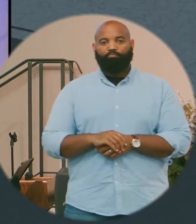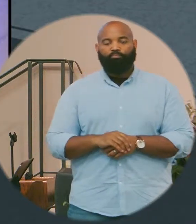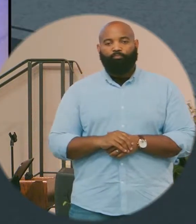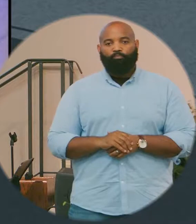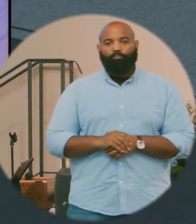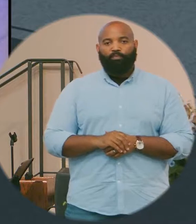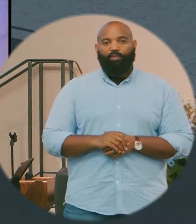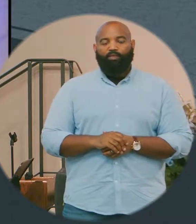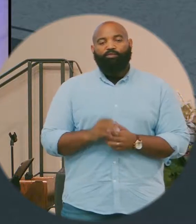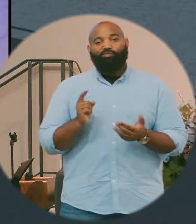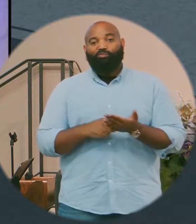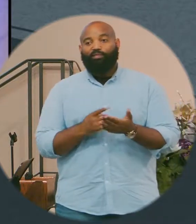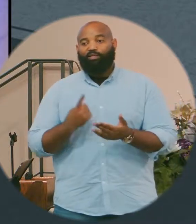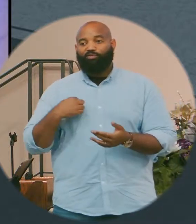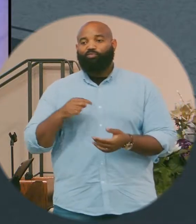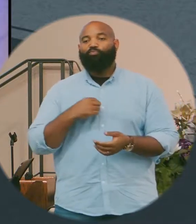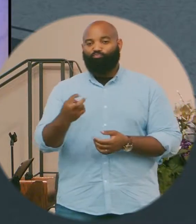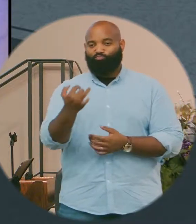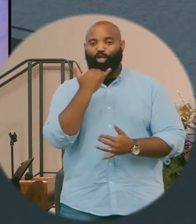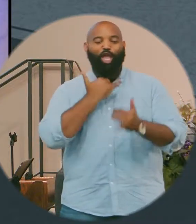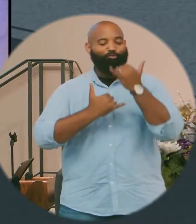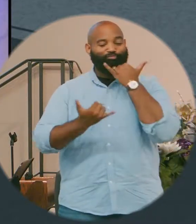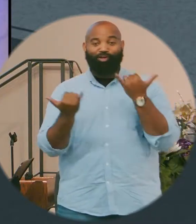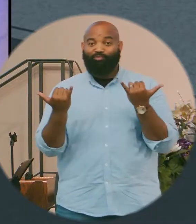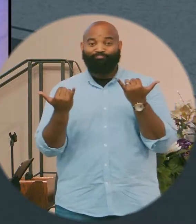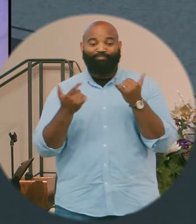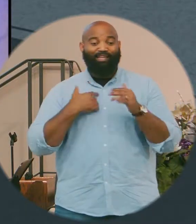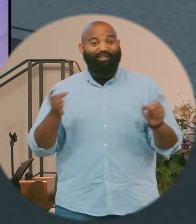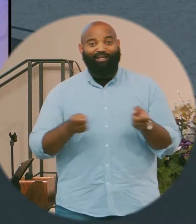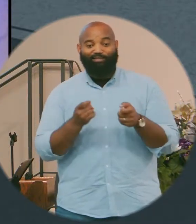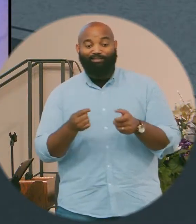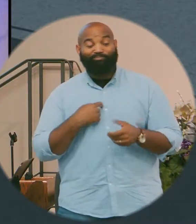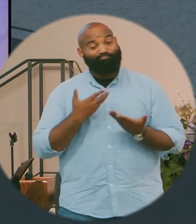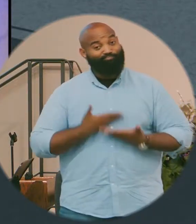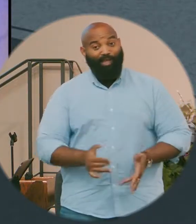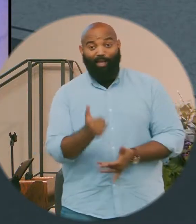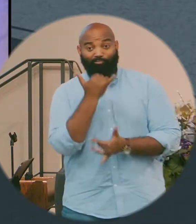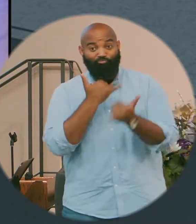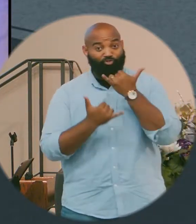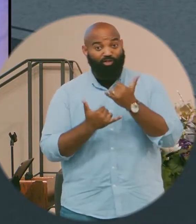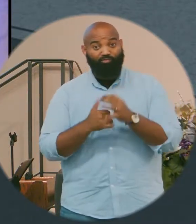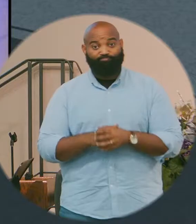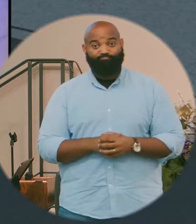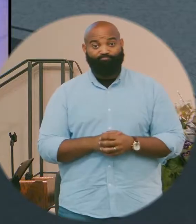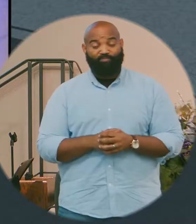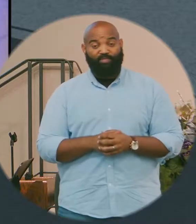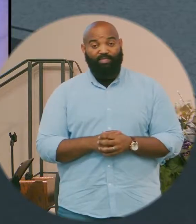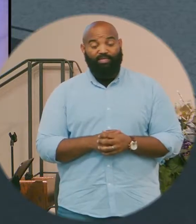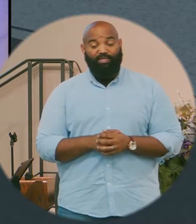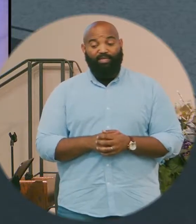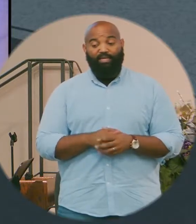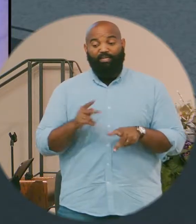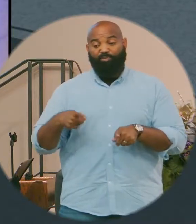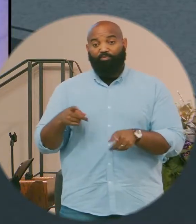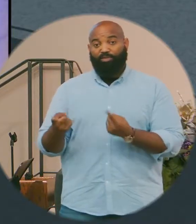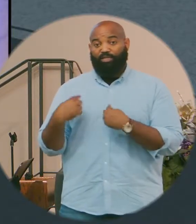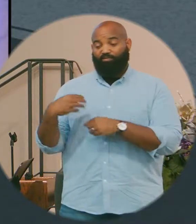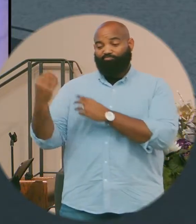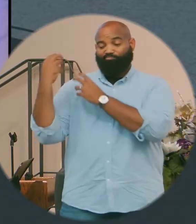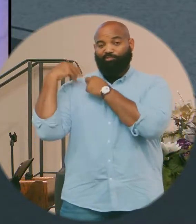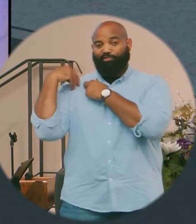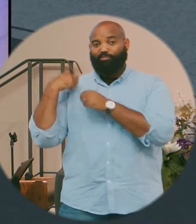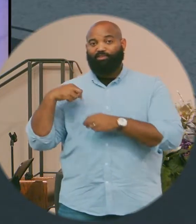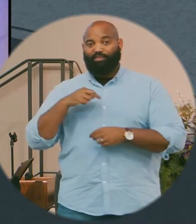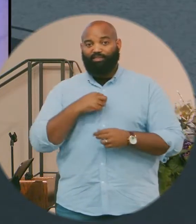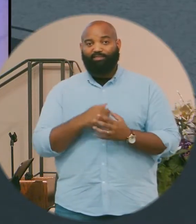just wrong. The problem is we have mixed correction with condemnation. That are